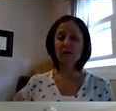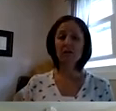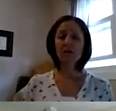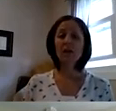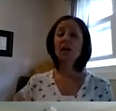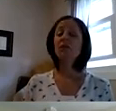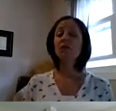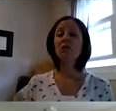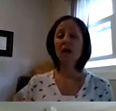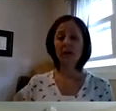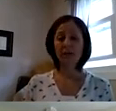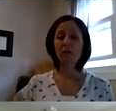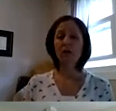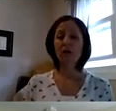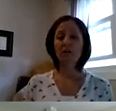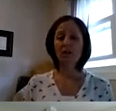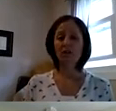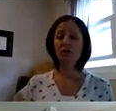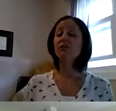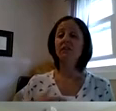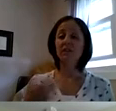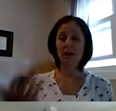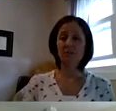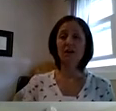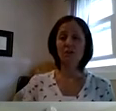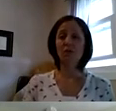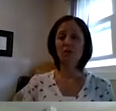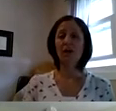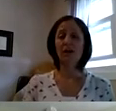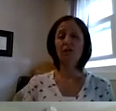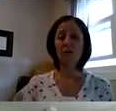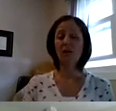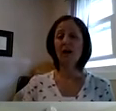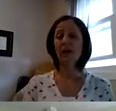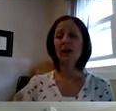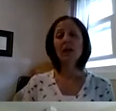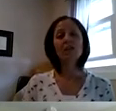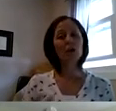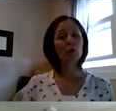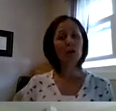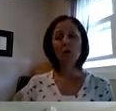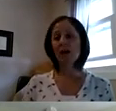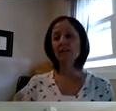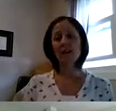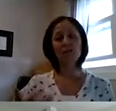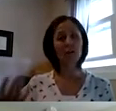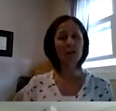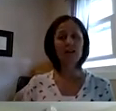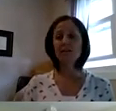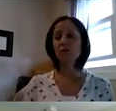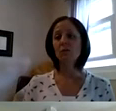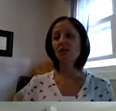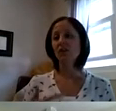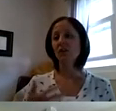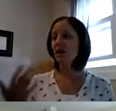correct. If you're a new applicant organization, you'll have to set up that new profile to apply. It's very quick. We're asking for